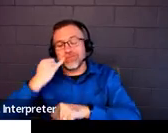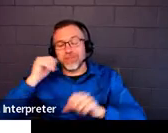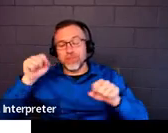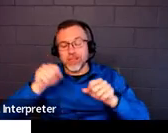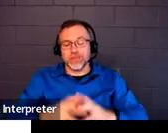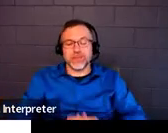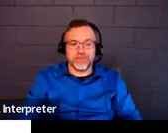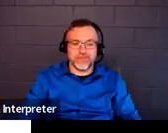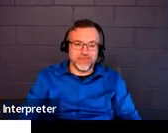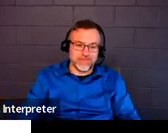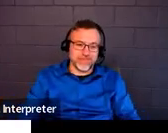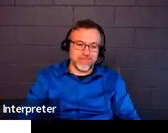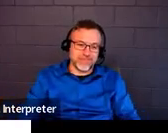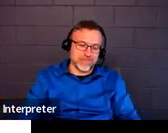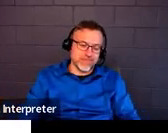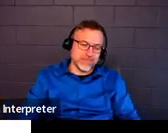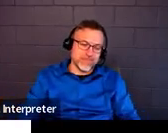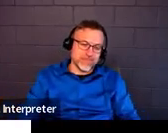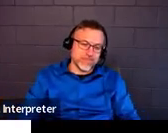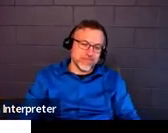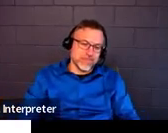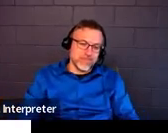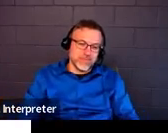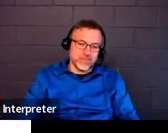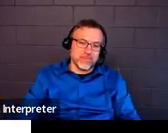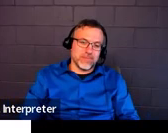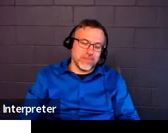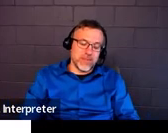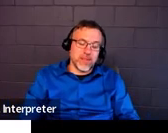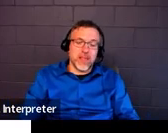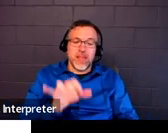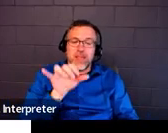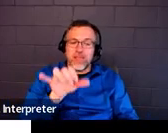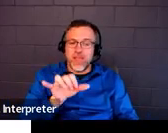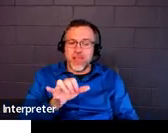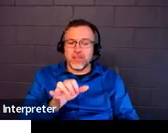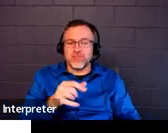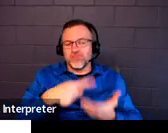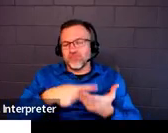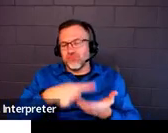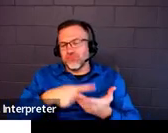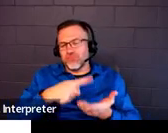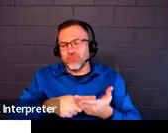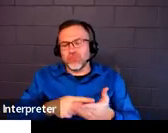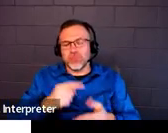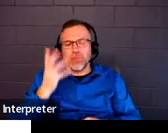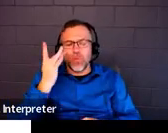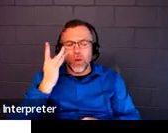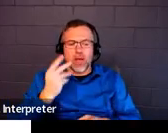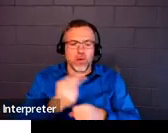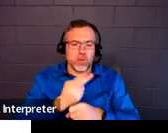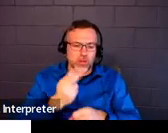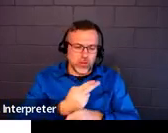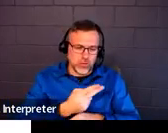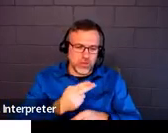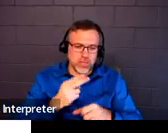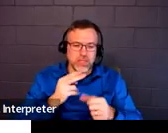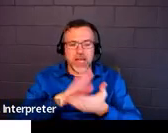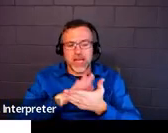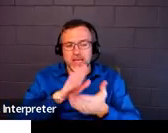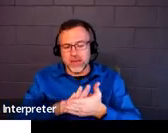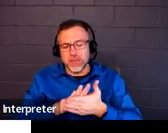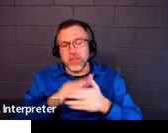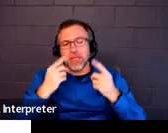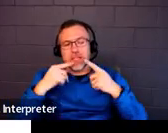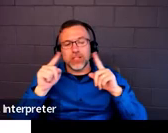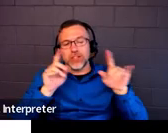All right, and this is the citation that talks about why we use the alternate academic achievement standards, and there